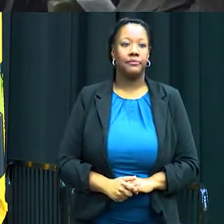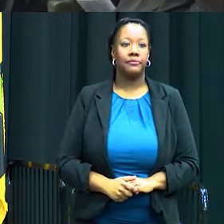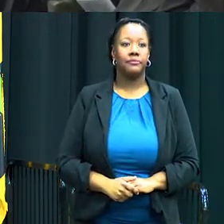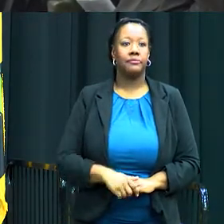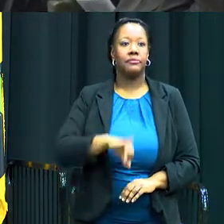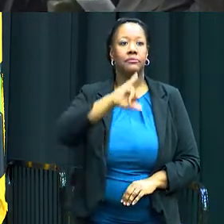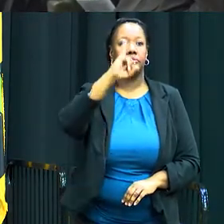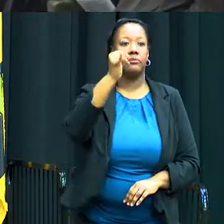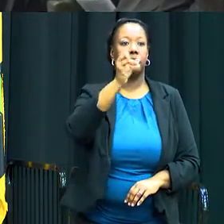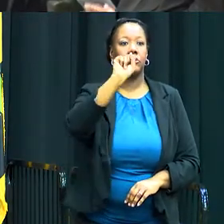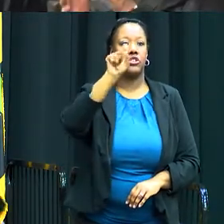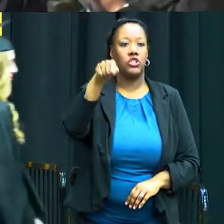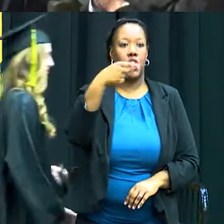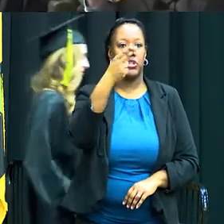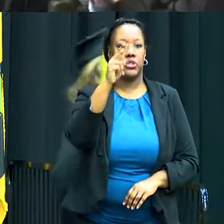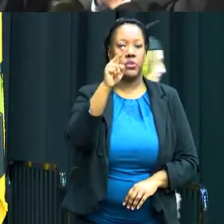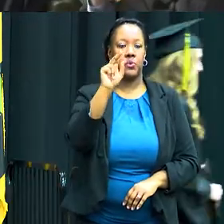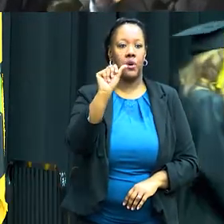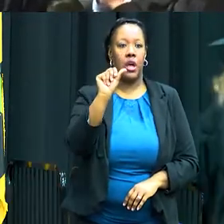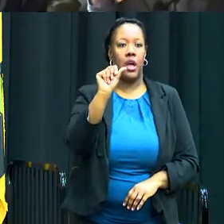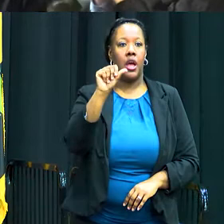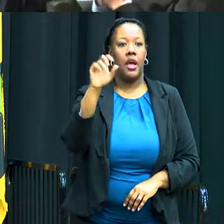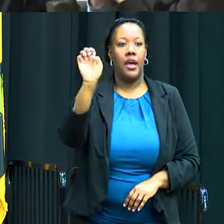Joshua Tracy Edwards.